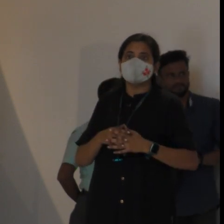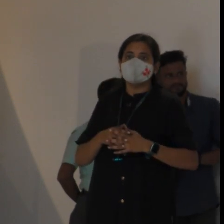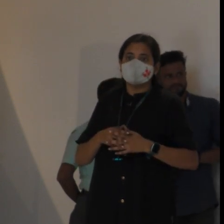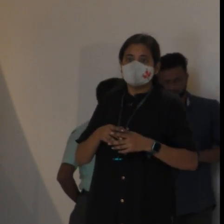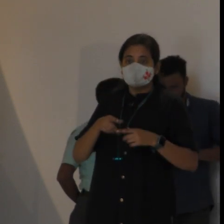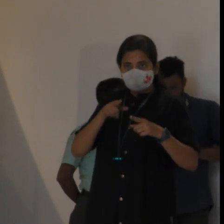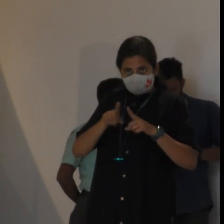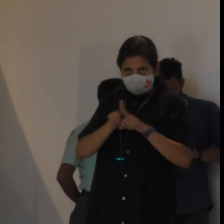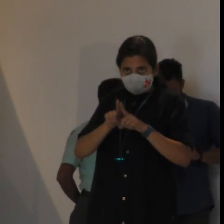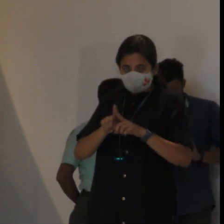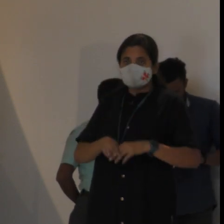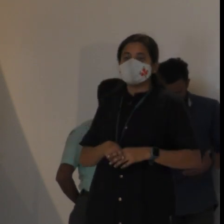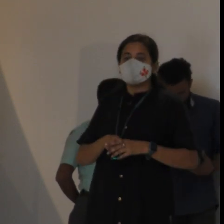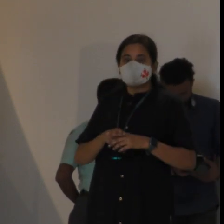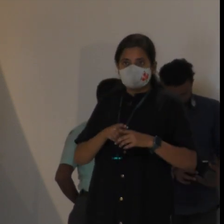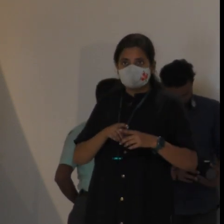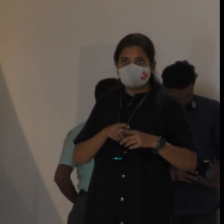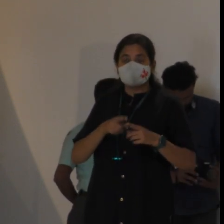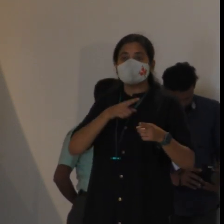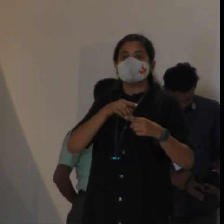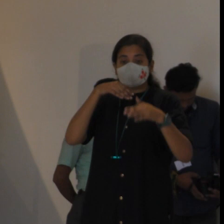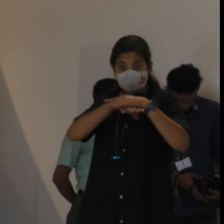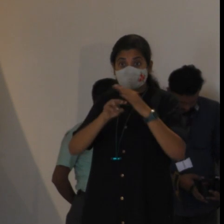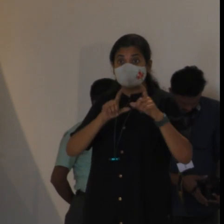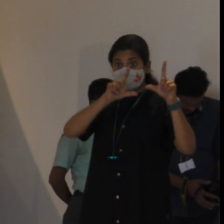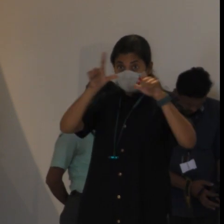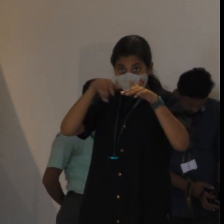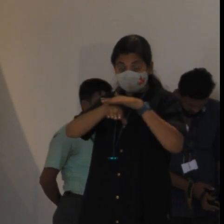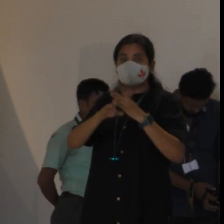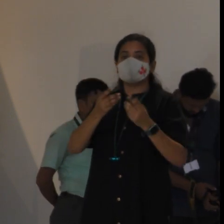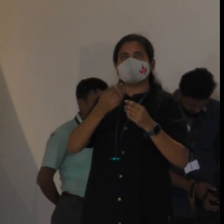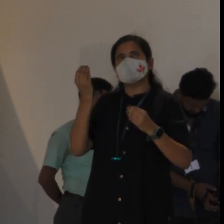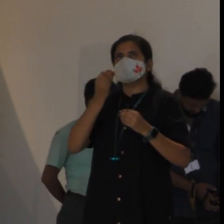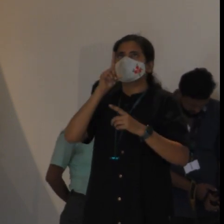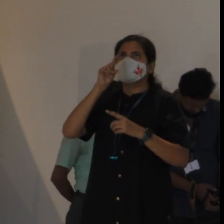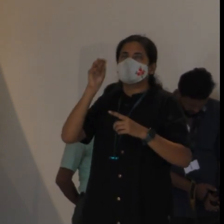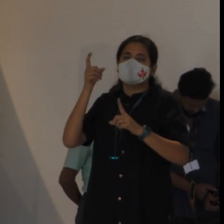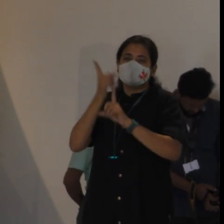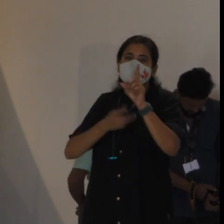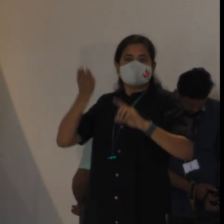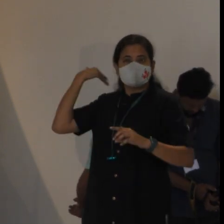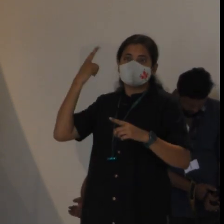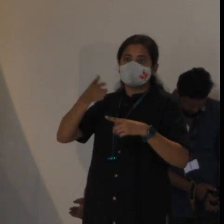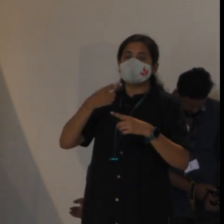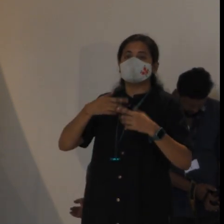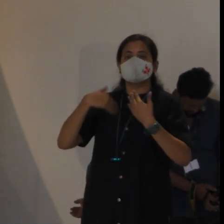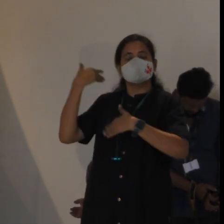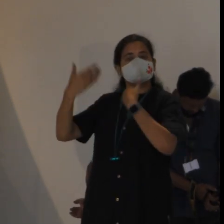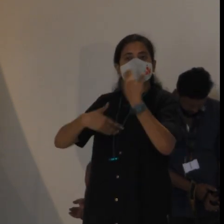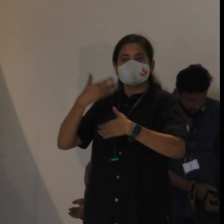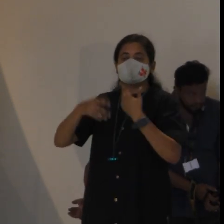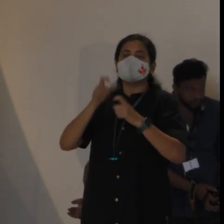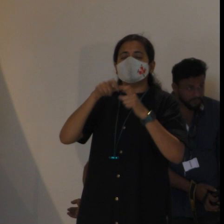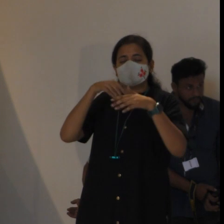be private, it turned into a museum. Over a period of 100 years, it's passed many hands and it has served many